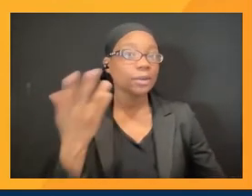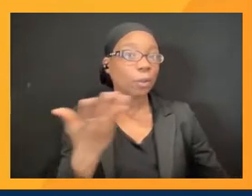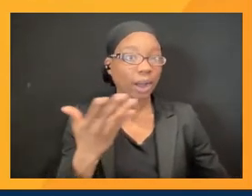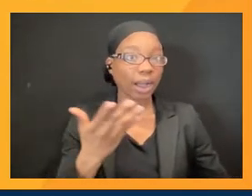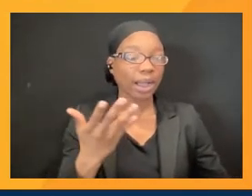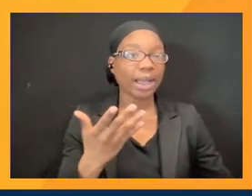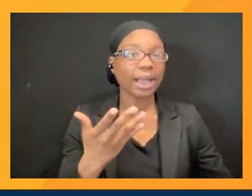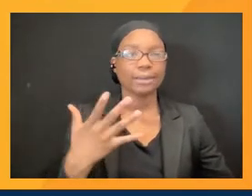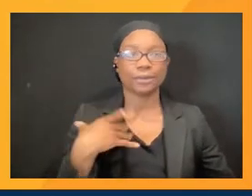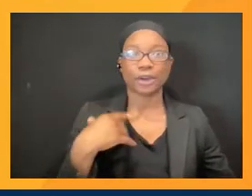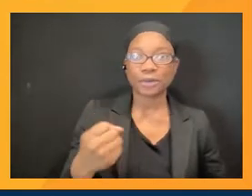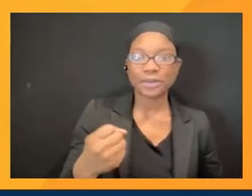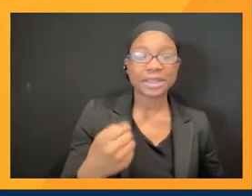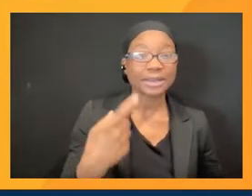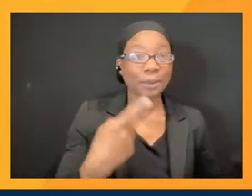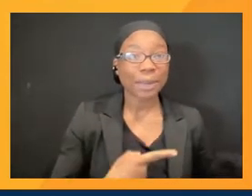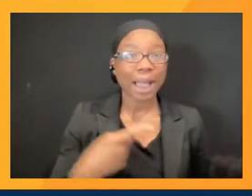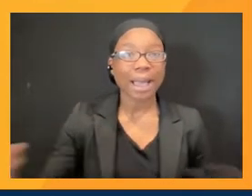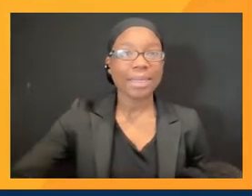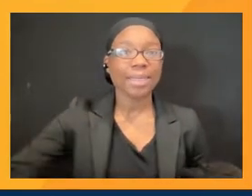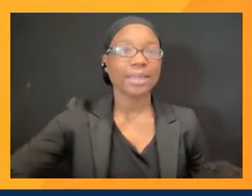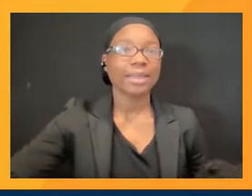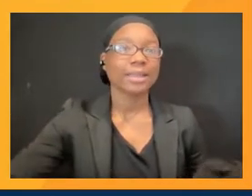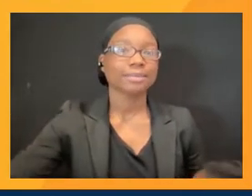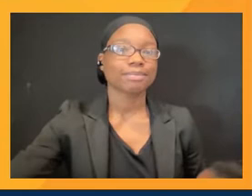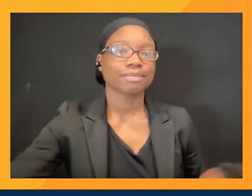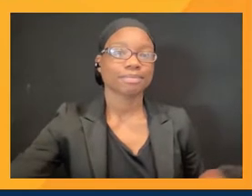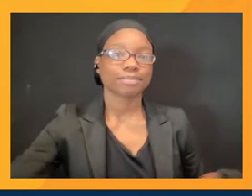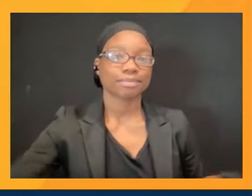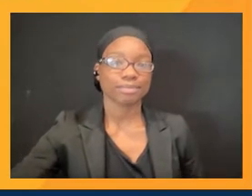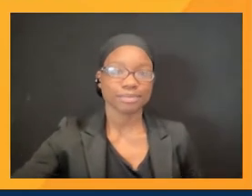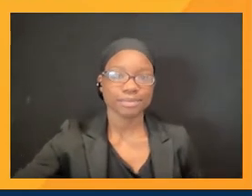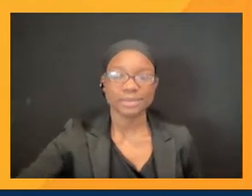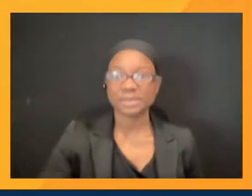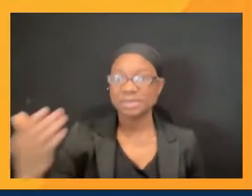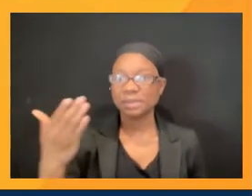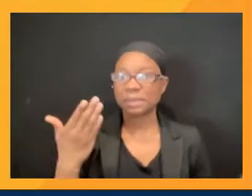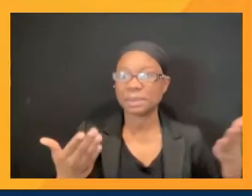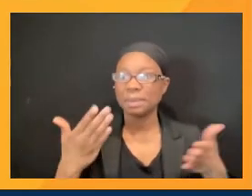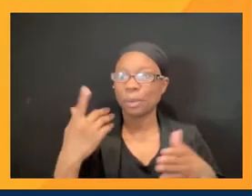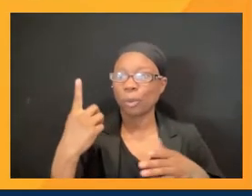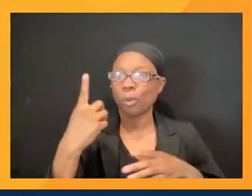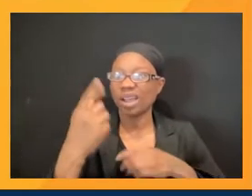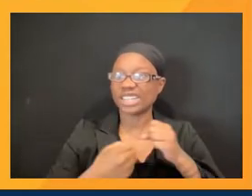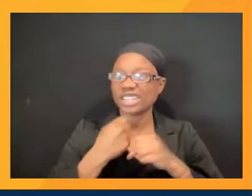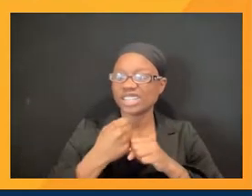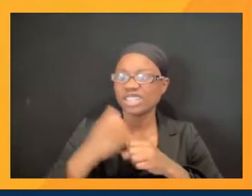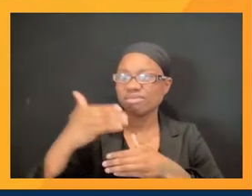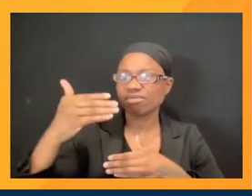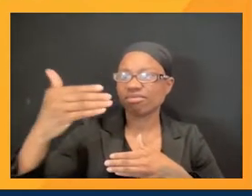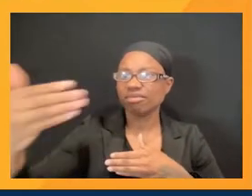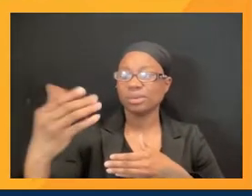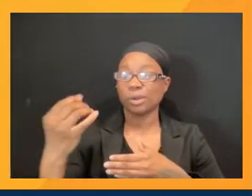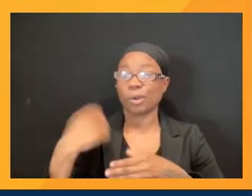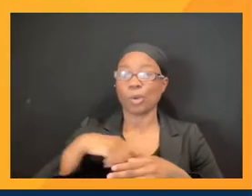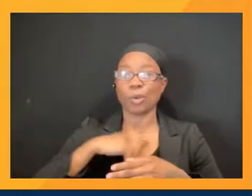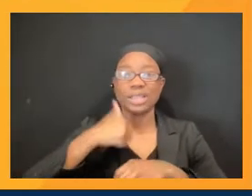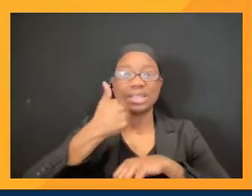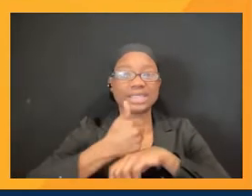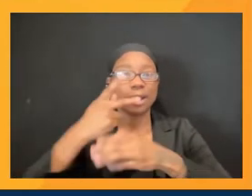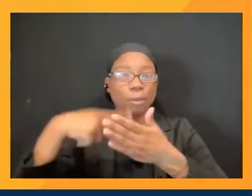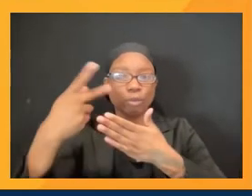foreseeable future. And I think the way that translates to you is the question, at least, that comes to mind for that is, how is helping